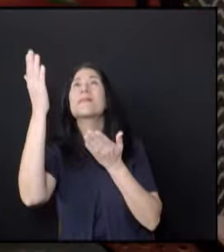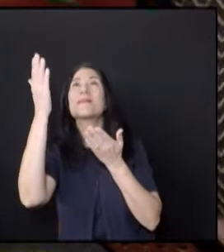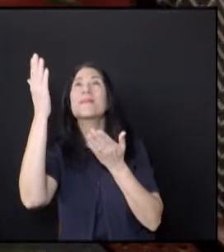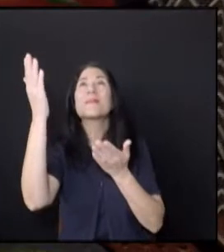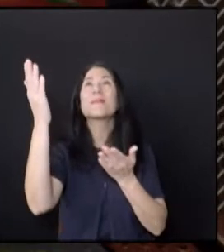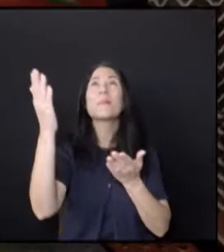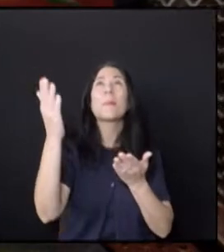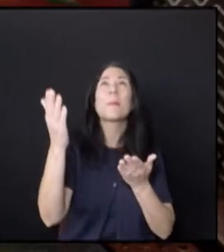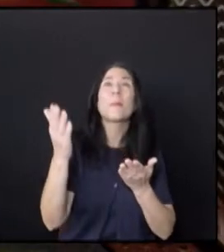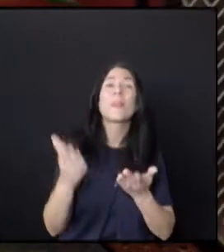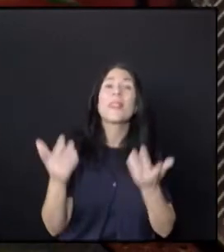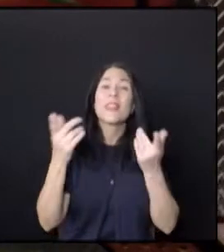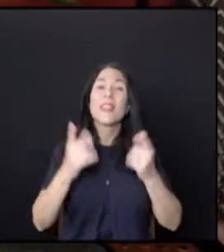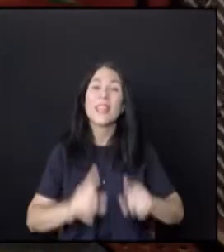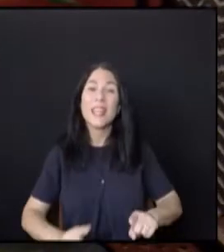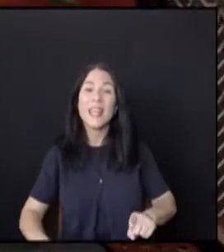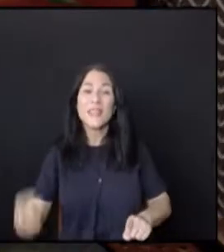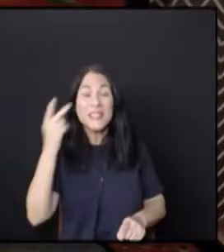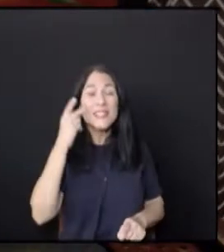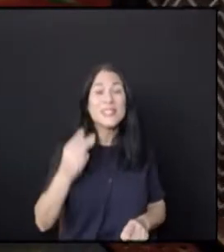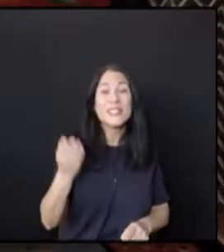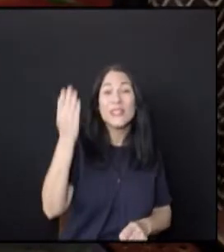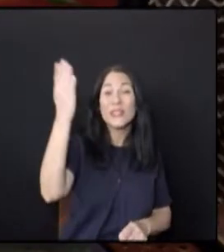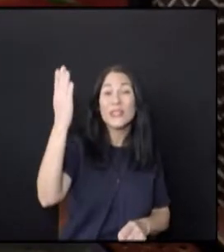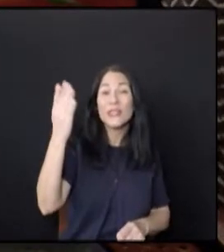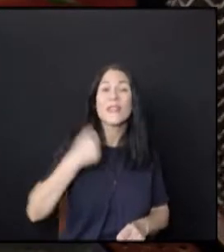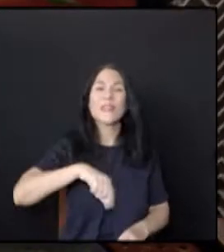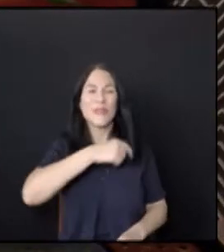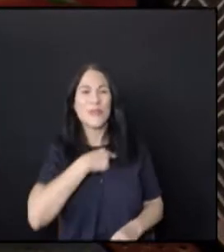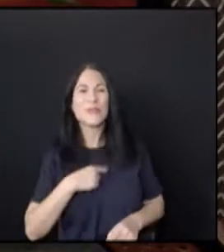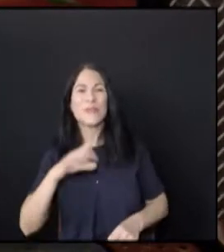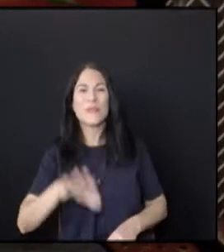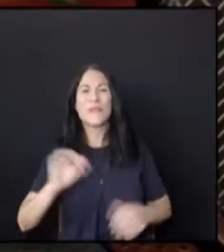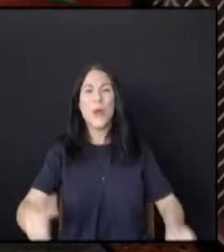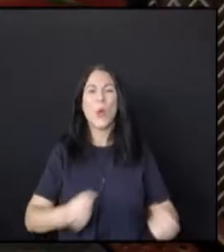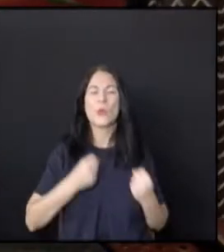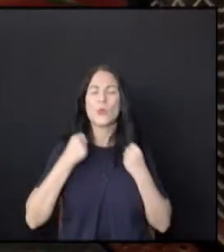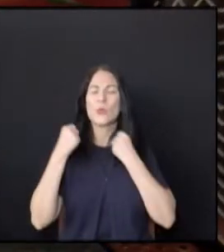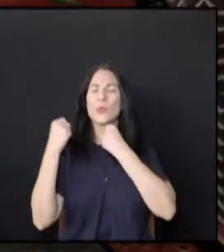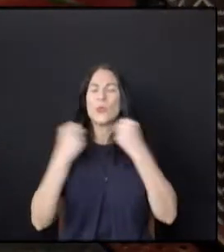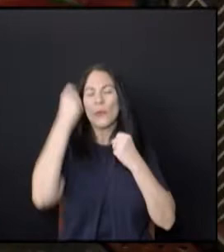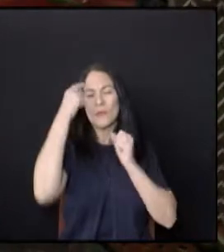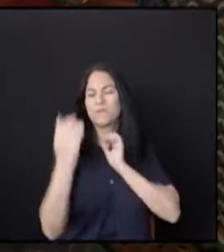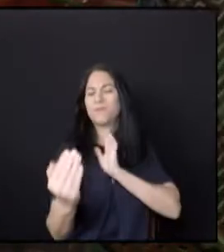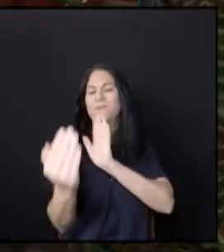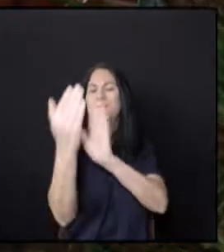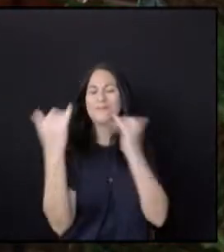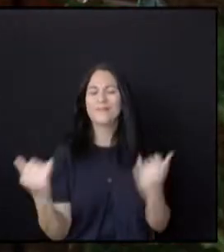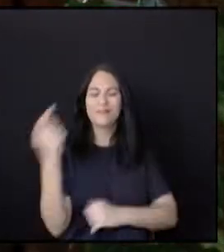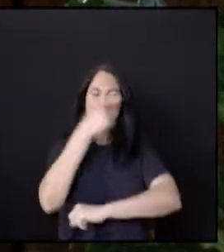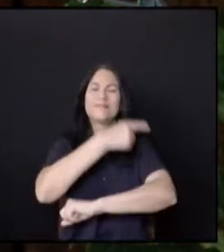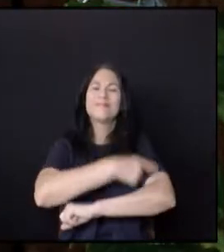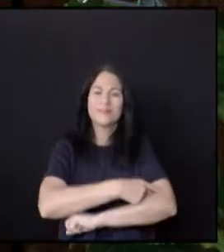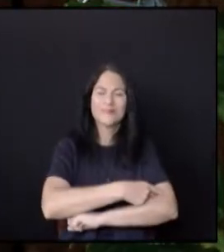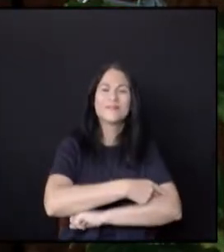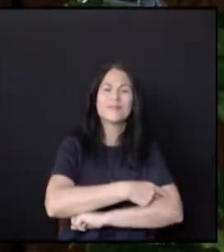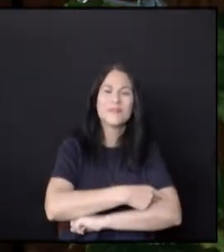'Cause when we see you, we find strength to face the day.